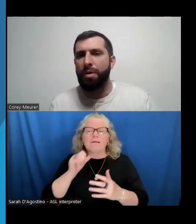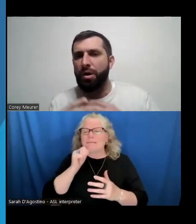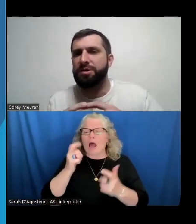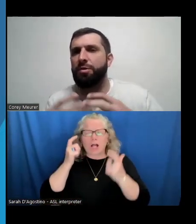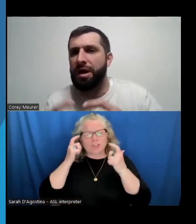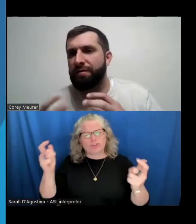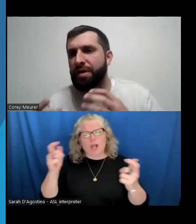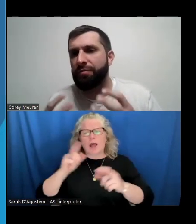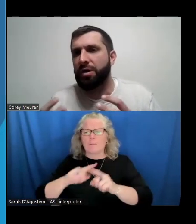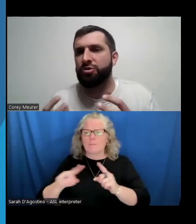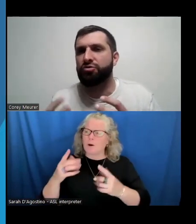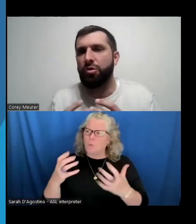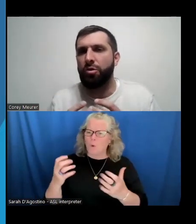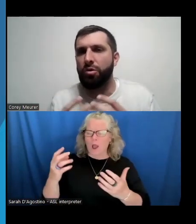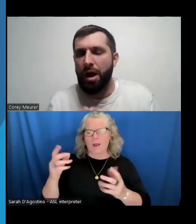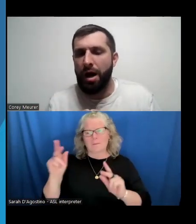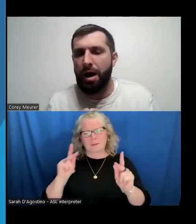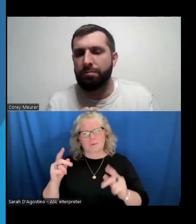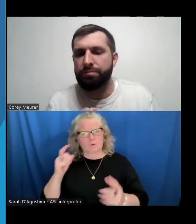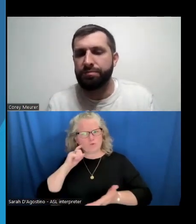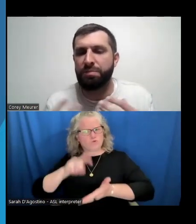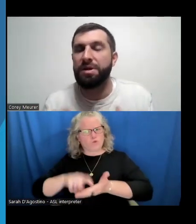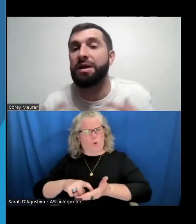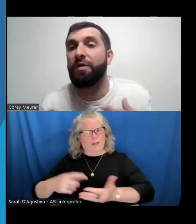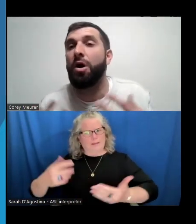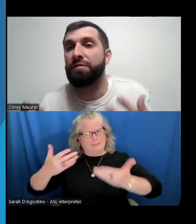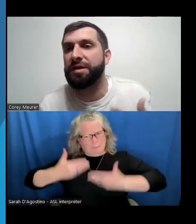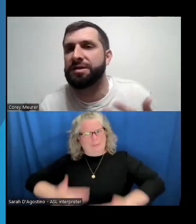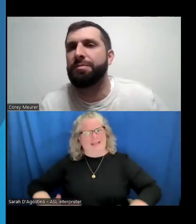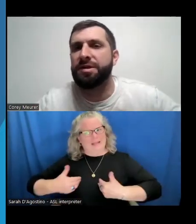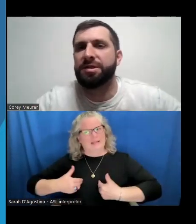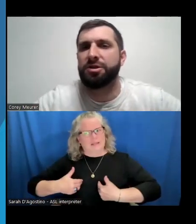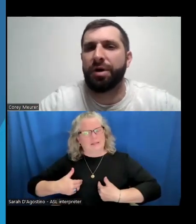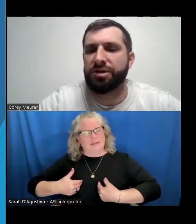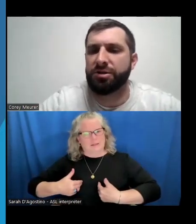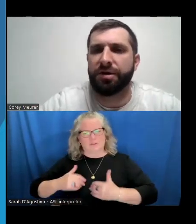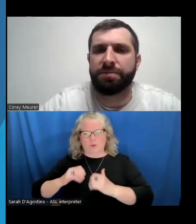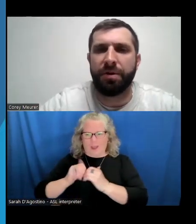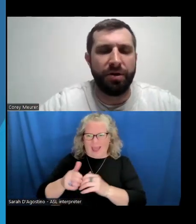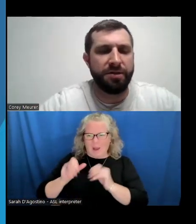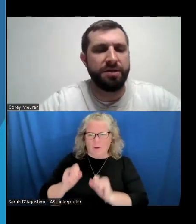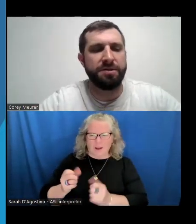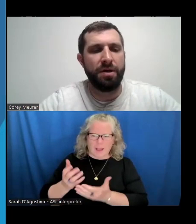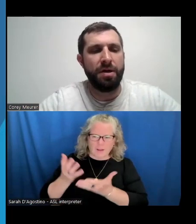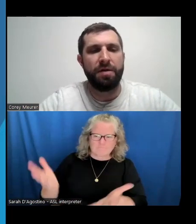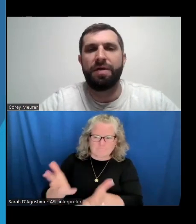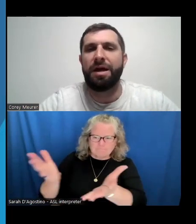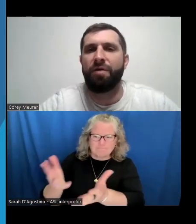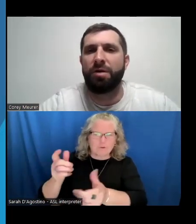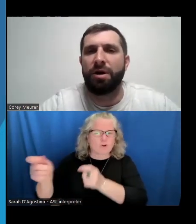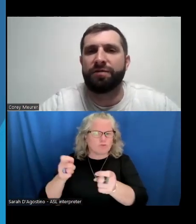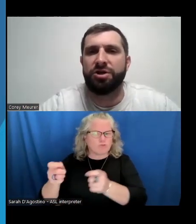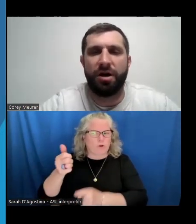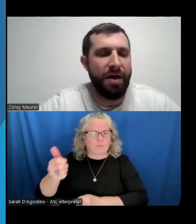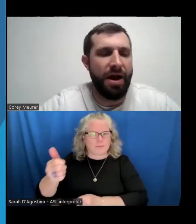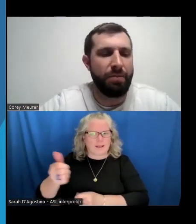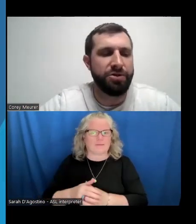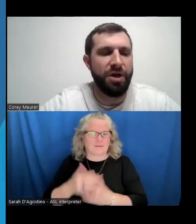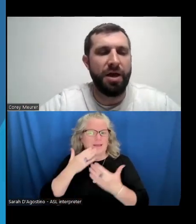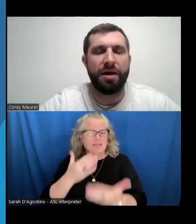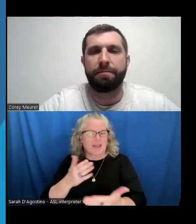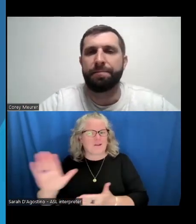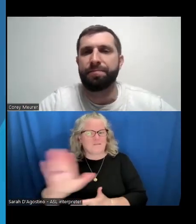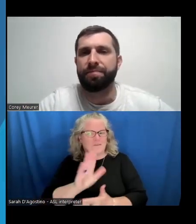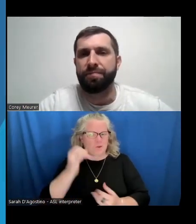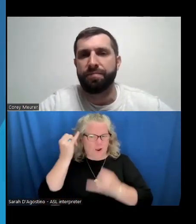that, but also give them the control to be involved in some of these situations or experiences? Thank you very much for sharing that. I